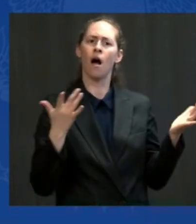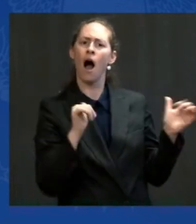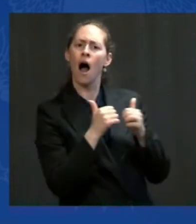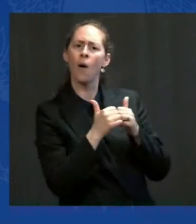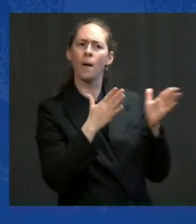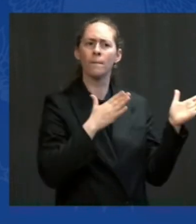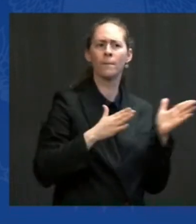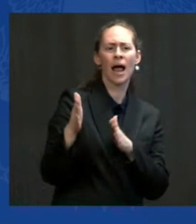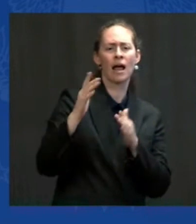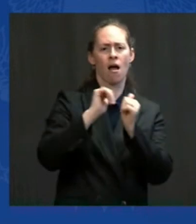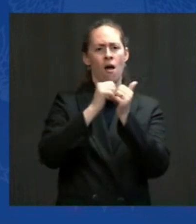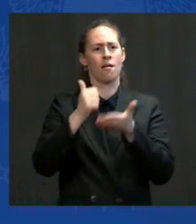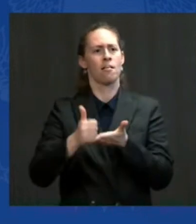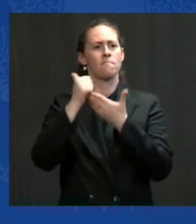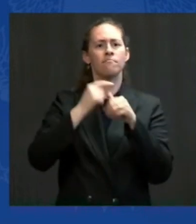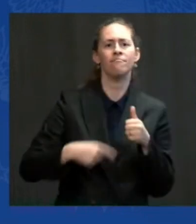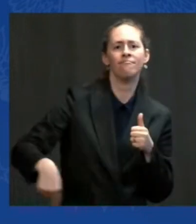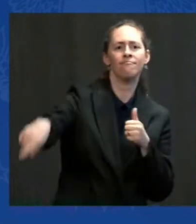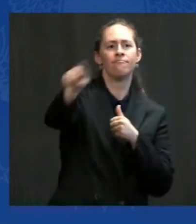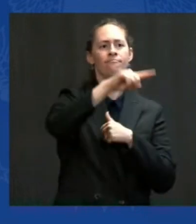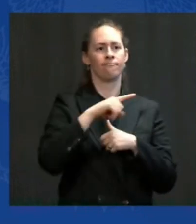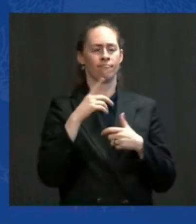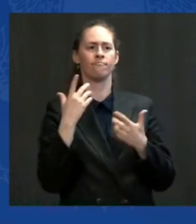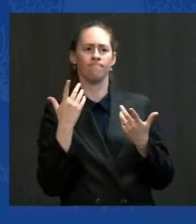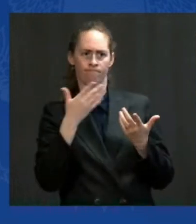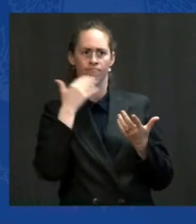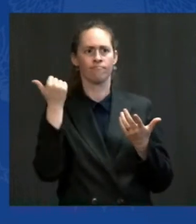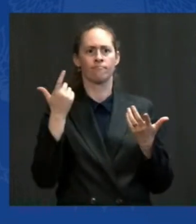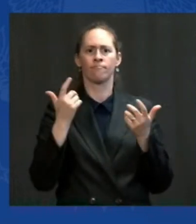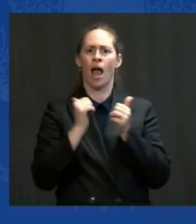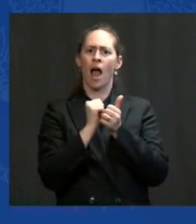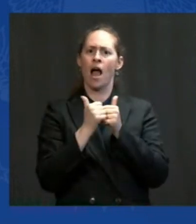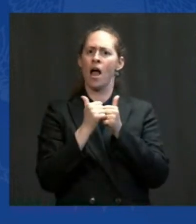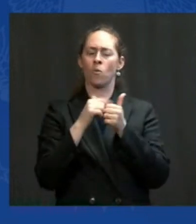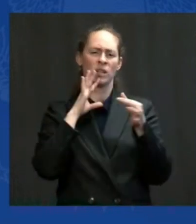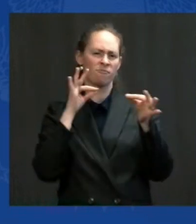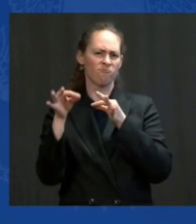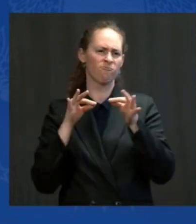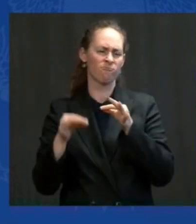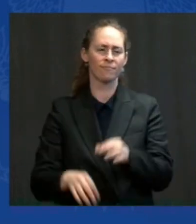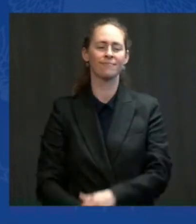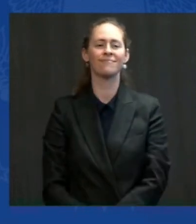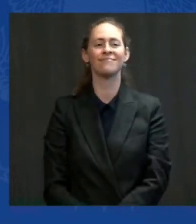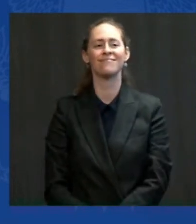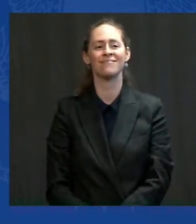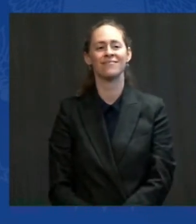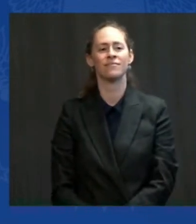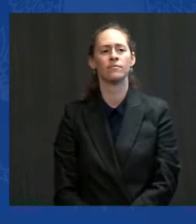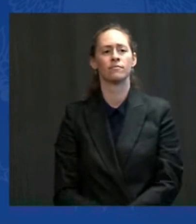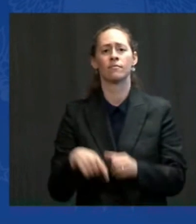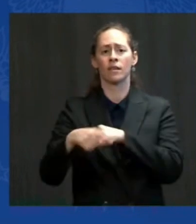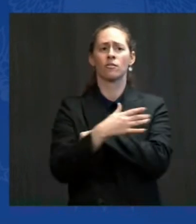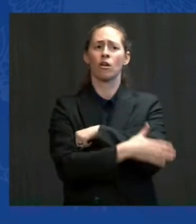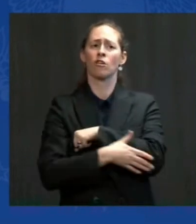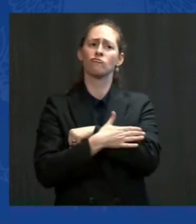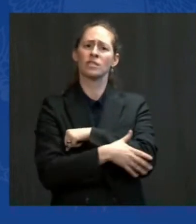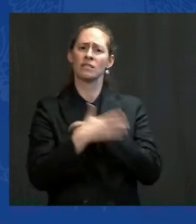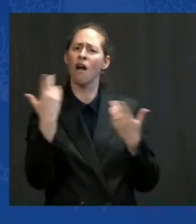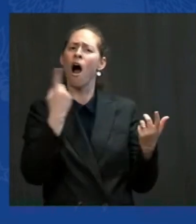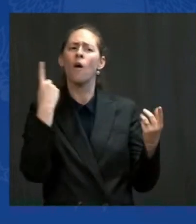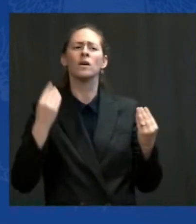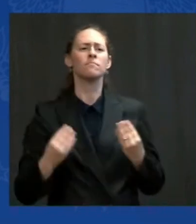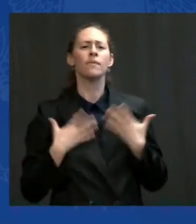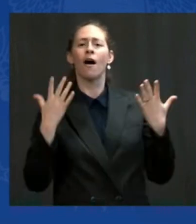Illinois and the people of the United States. It's about a country, once again, that inspires and leads the world, the opportunities we